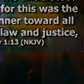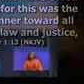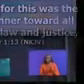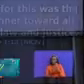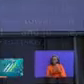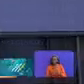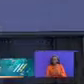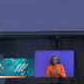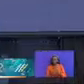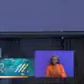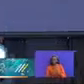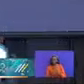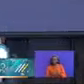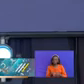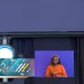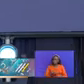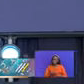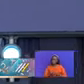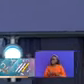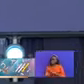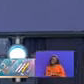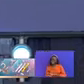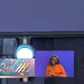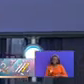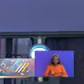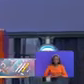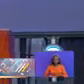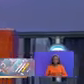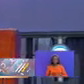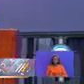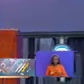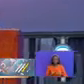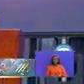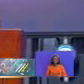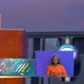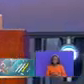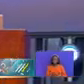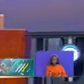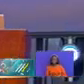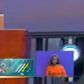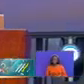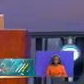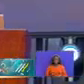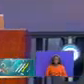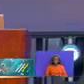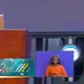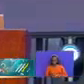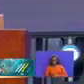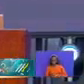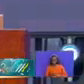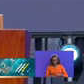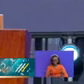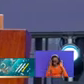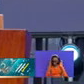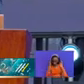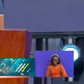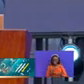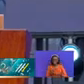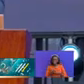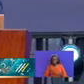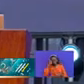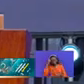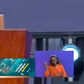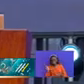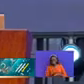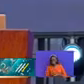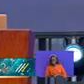were accurate they said it is time to change the queen because vasty has misbehaved and